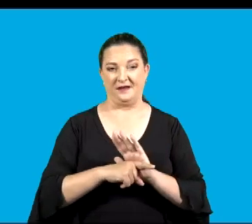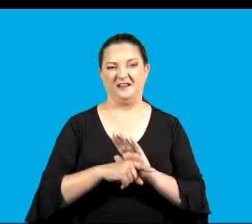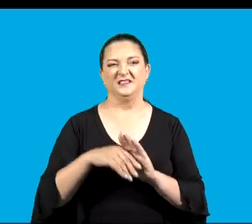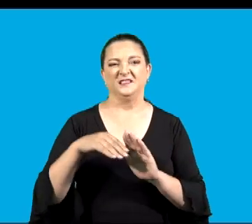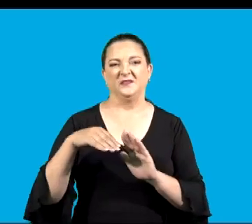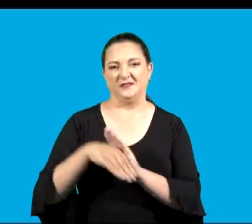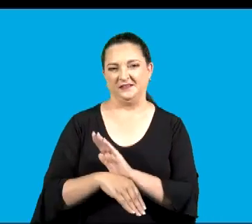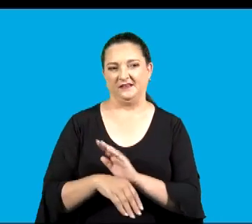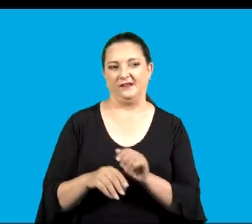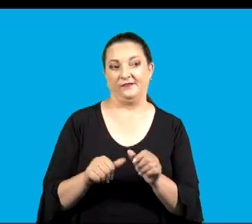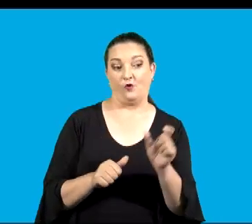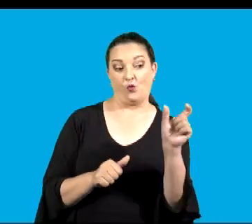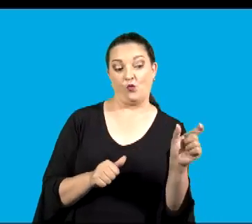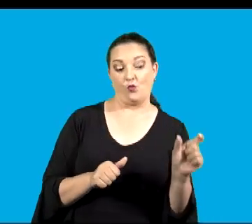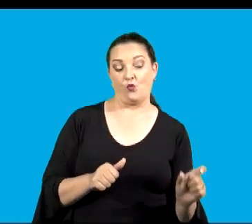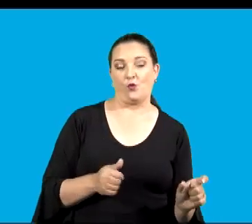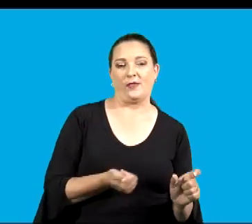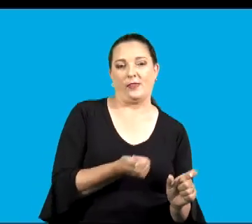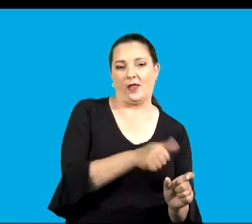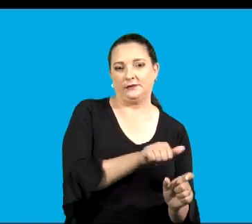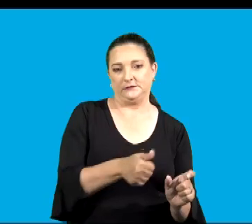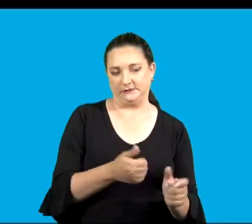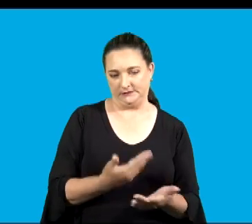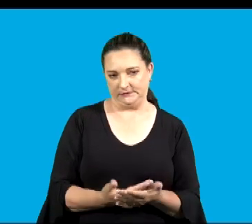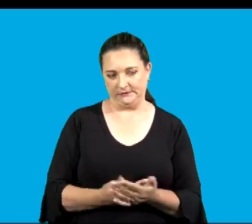decrease next to each amount.